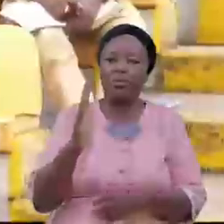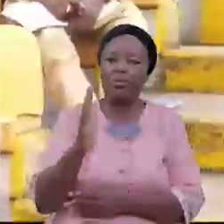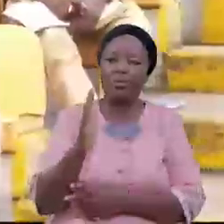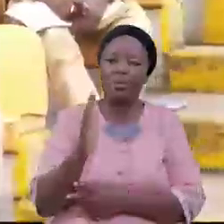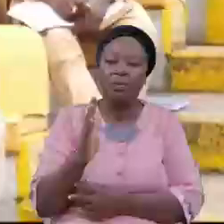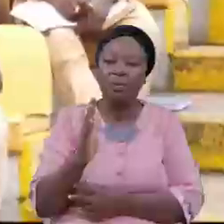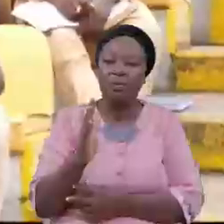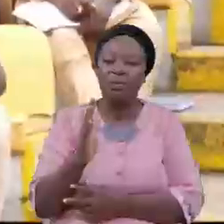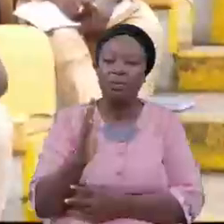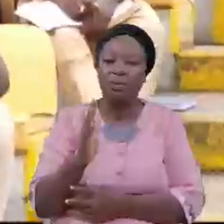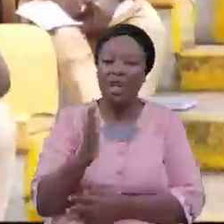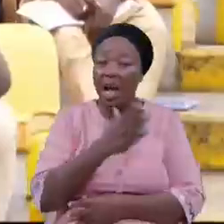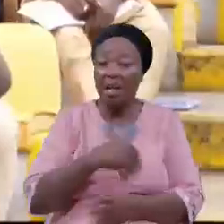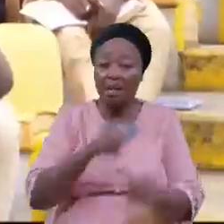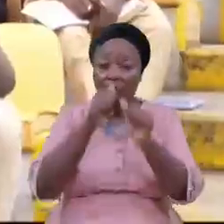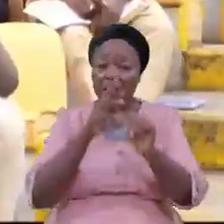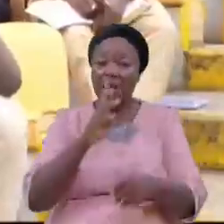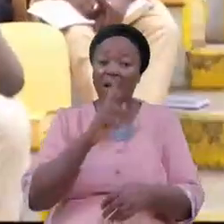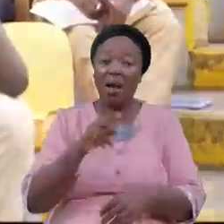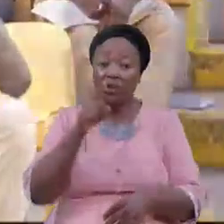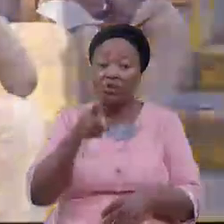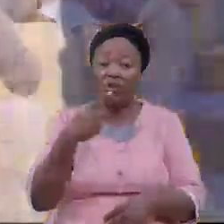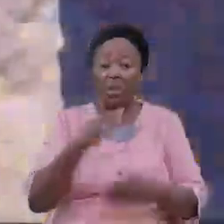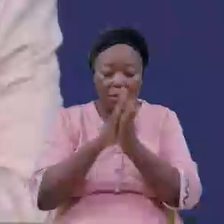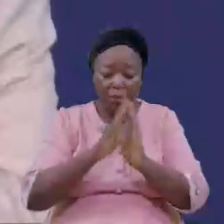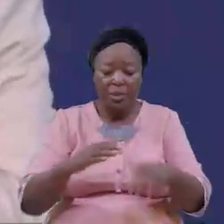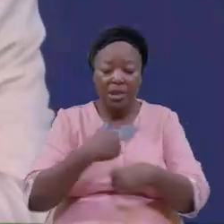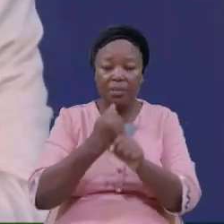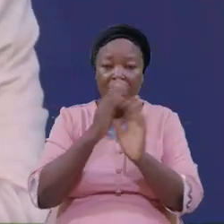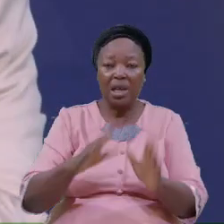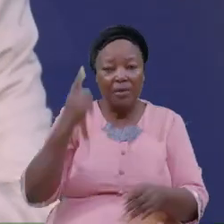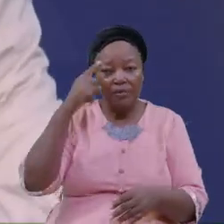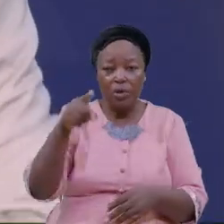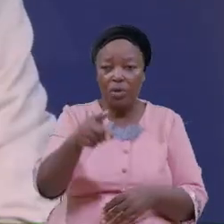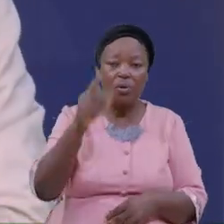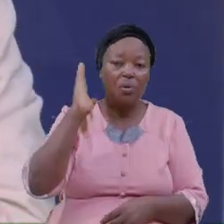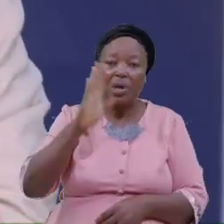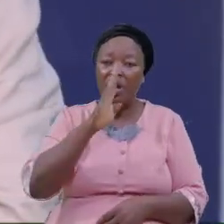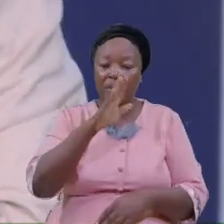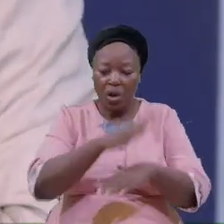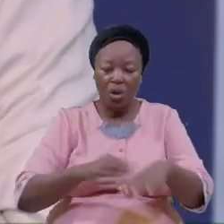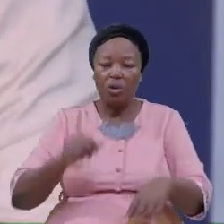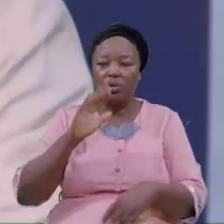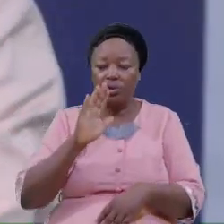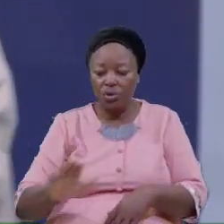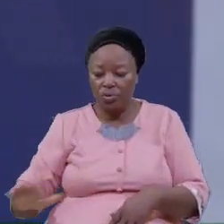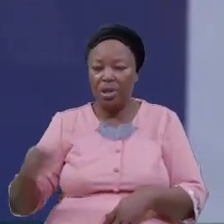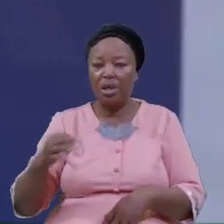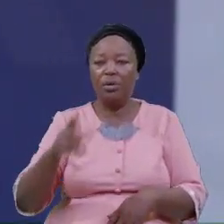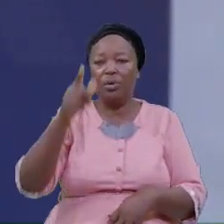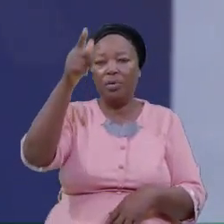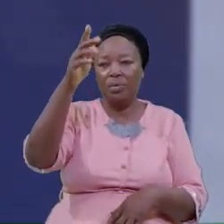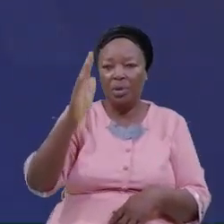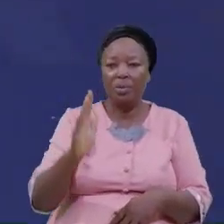And blessed are you, the peacemakers, for you will be called children of God.